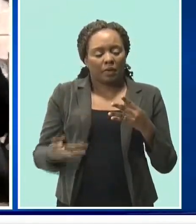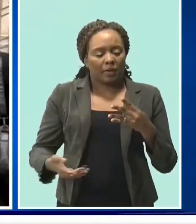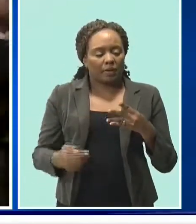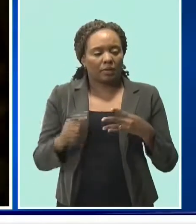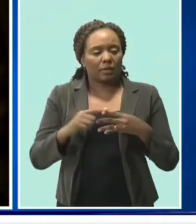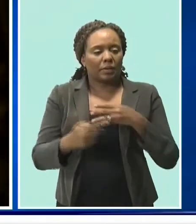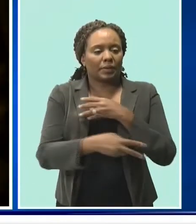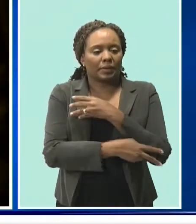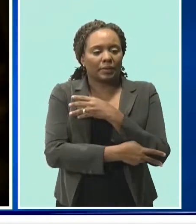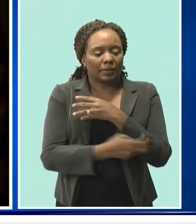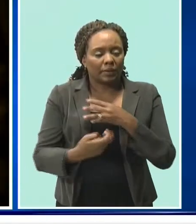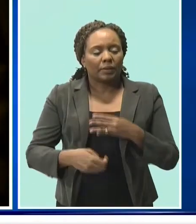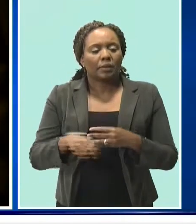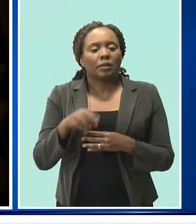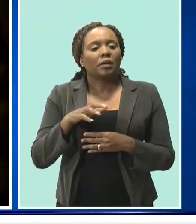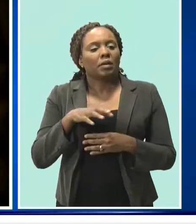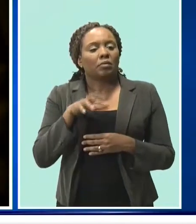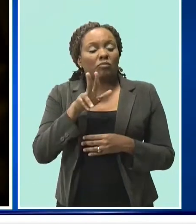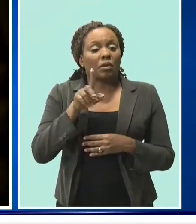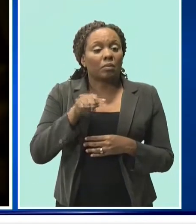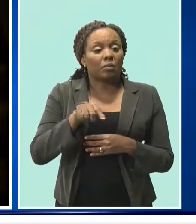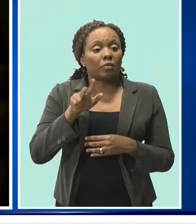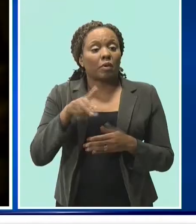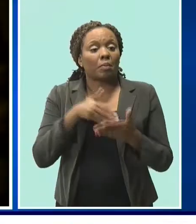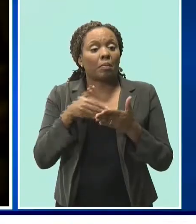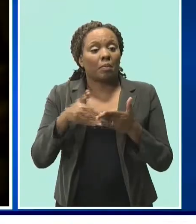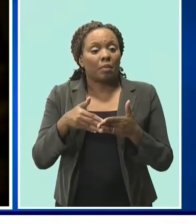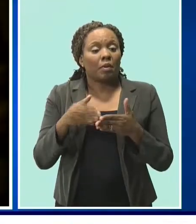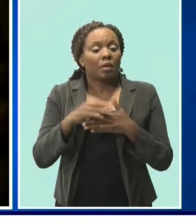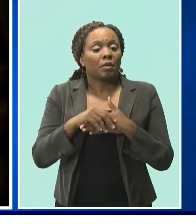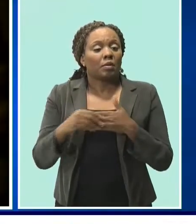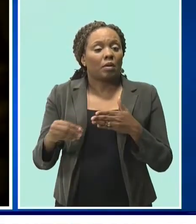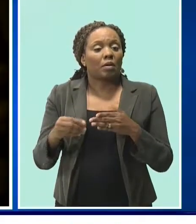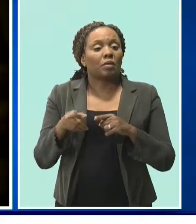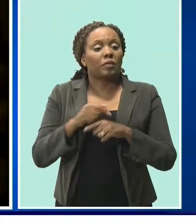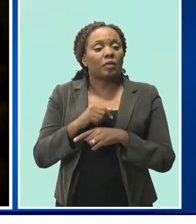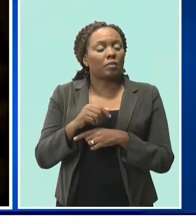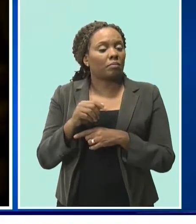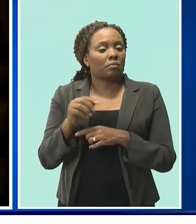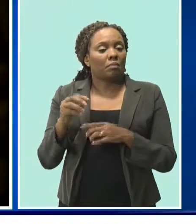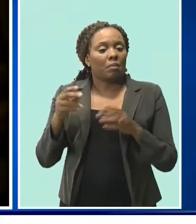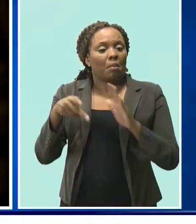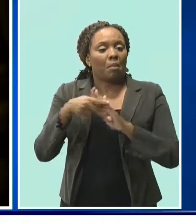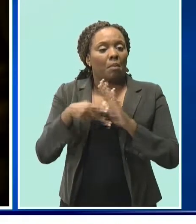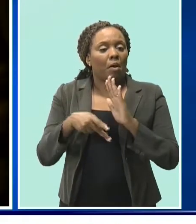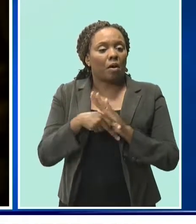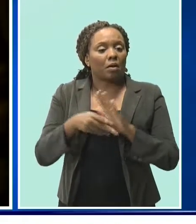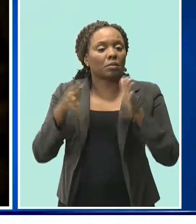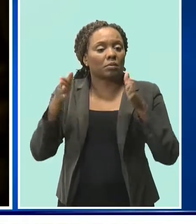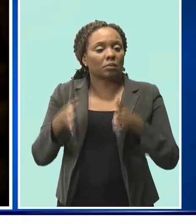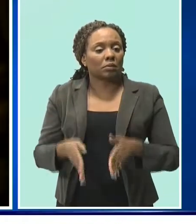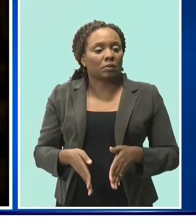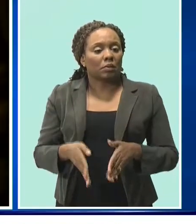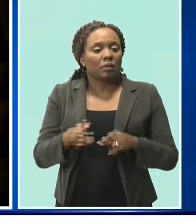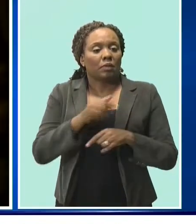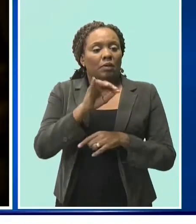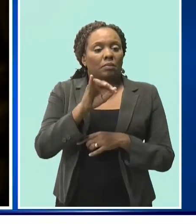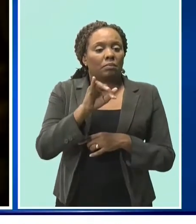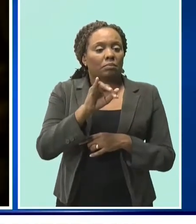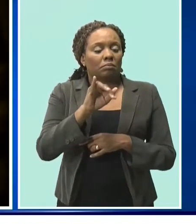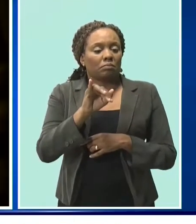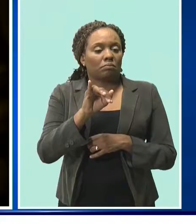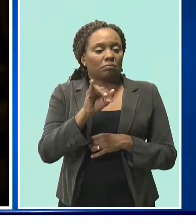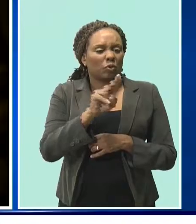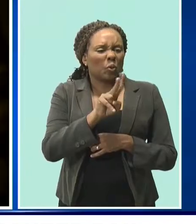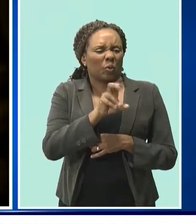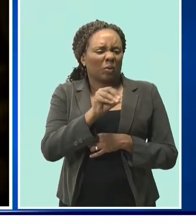stealing 3.3 million Barbados dollars belonging to CLICO International Life Insurance Limited between December 1st, 2008